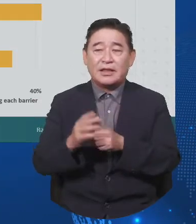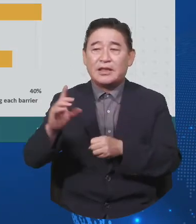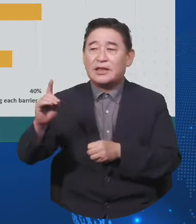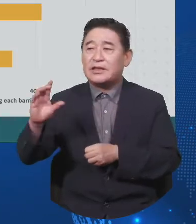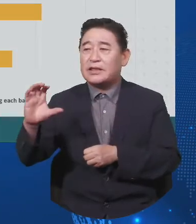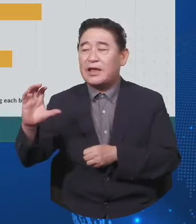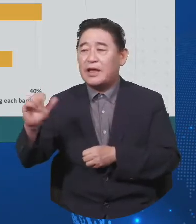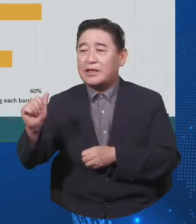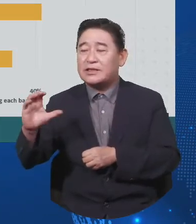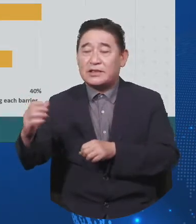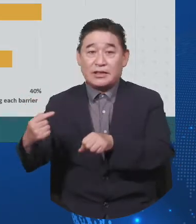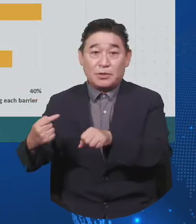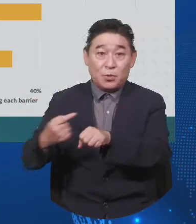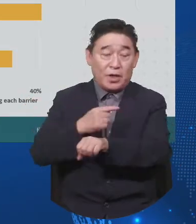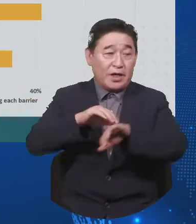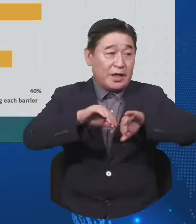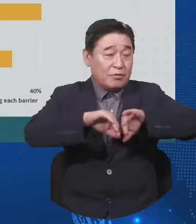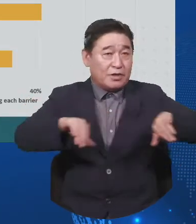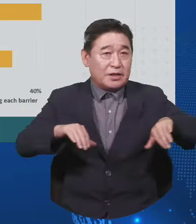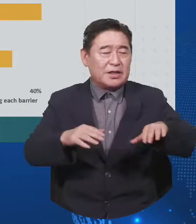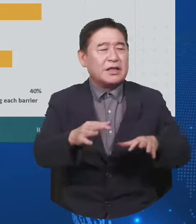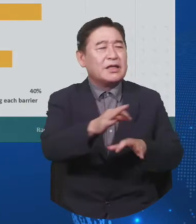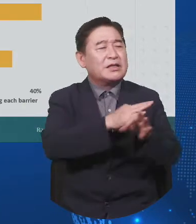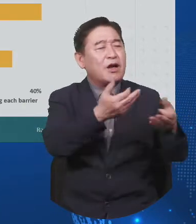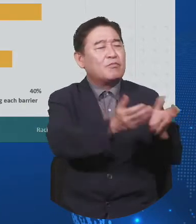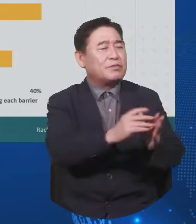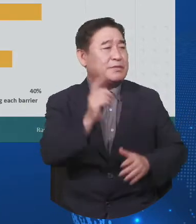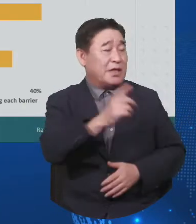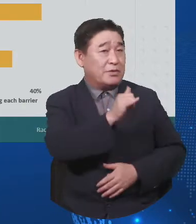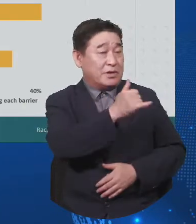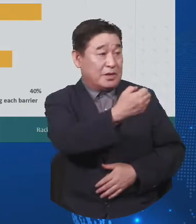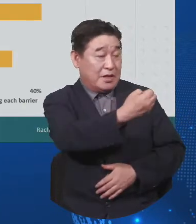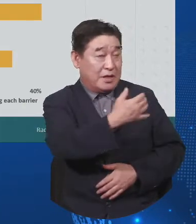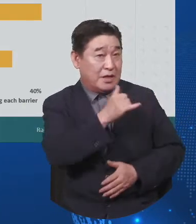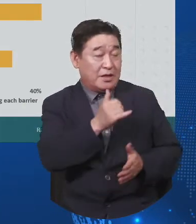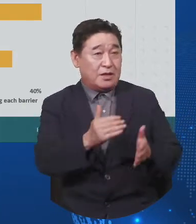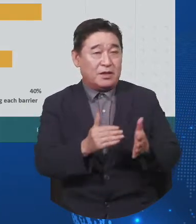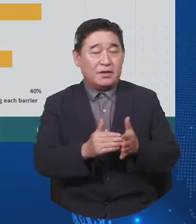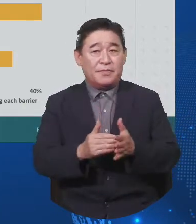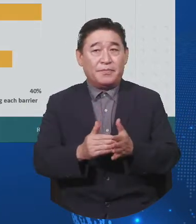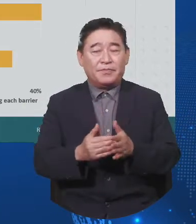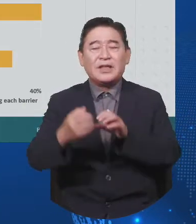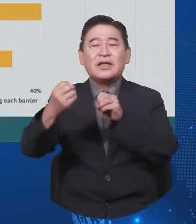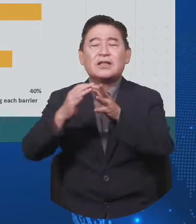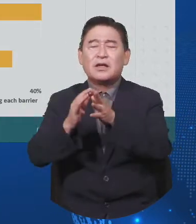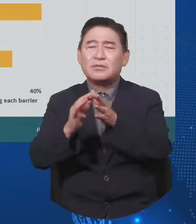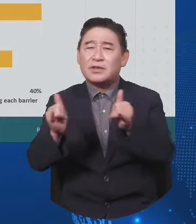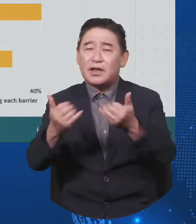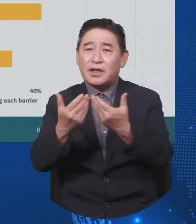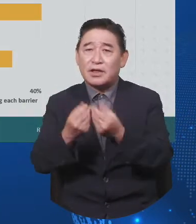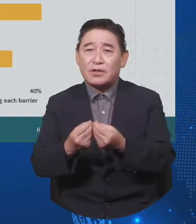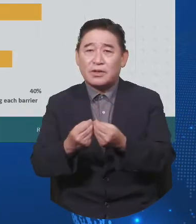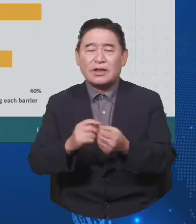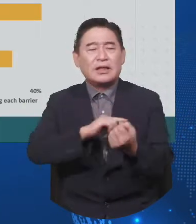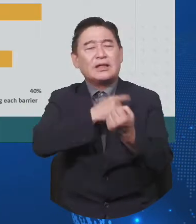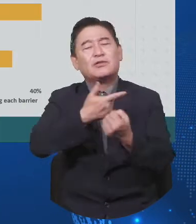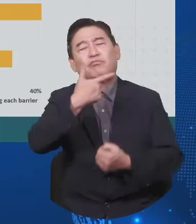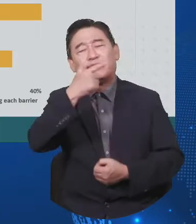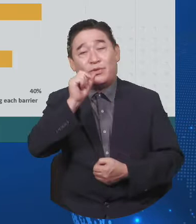they prioritize often stand in contrast to DAC members and limits the scope for